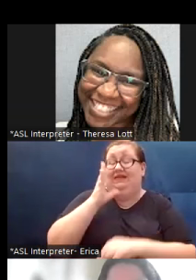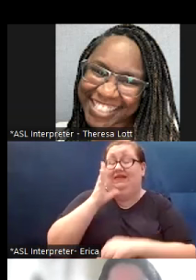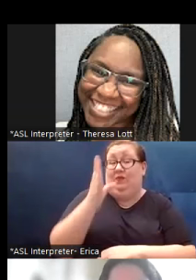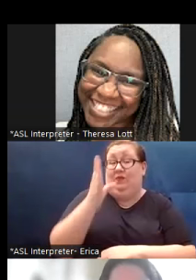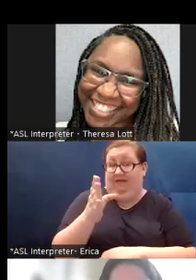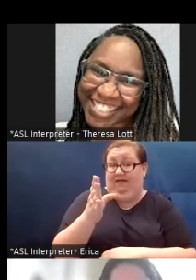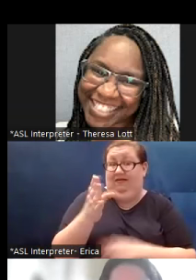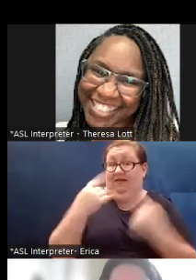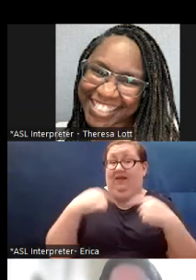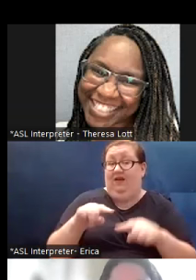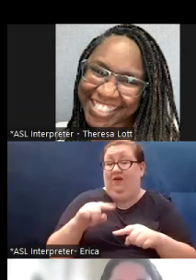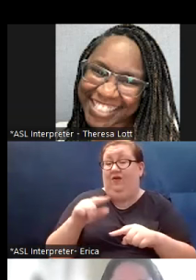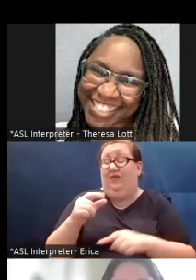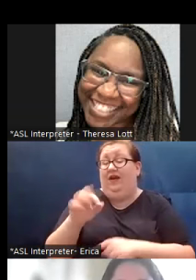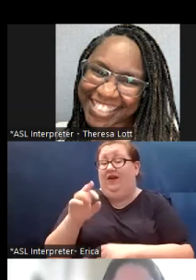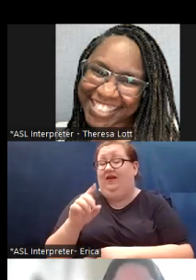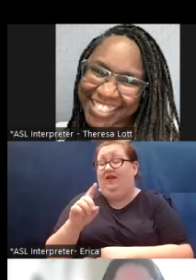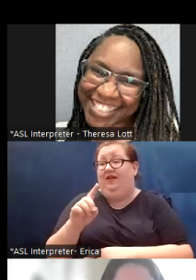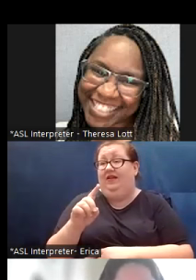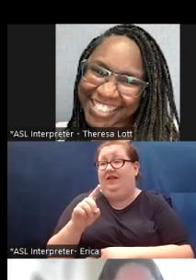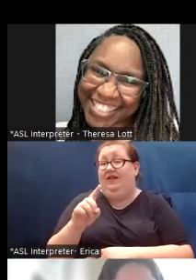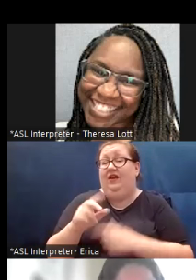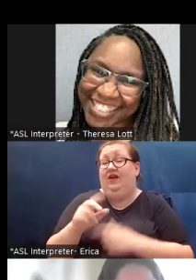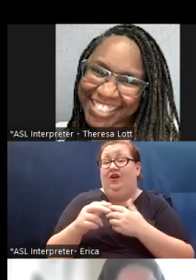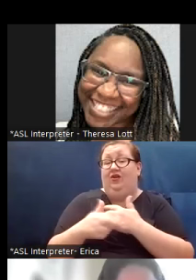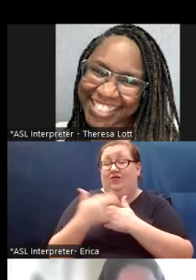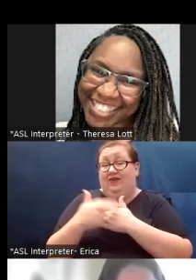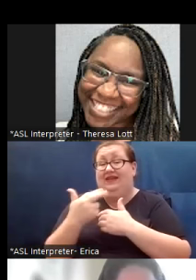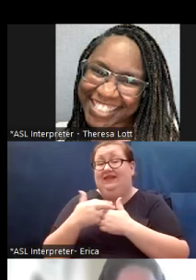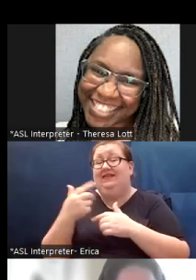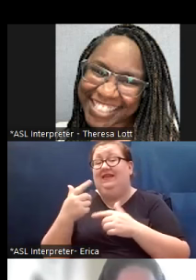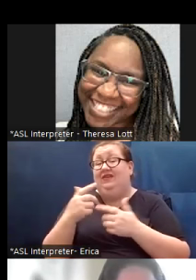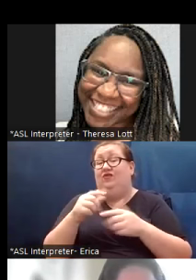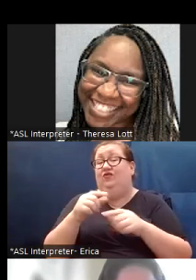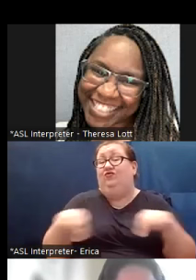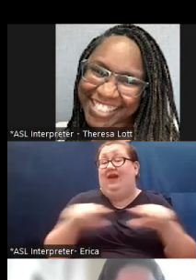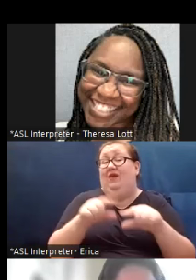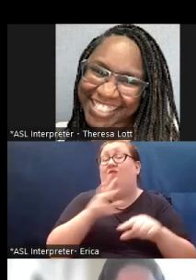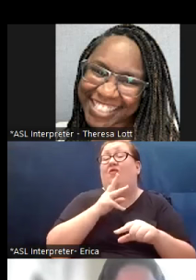as the groundwater, with risk to groundwater contamination.